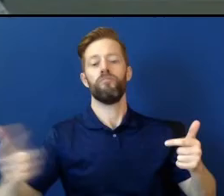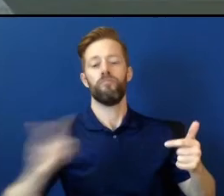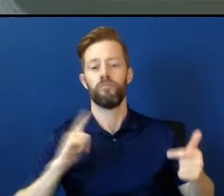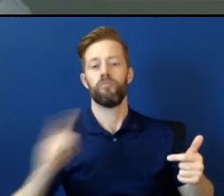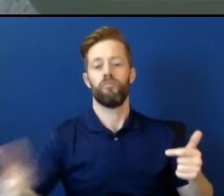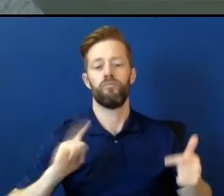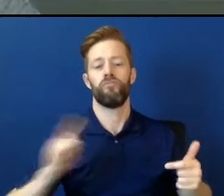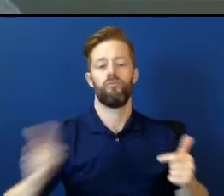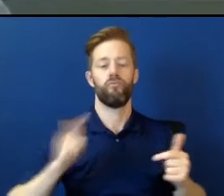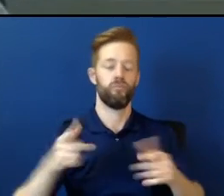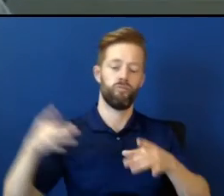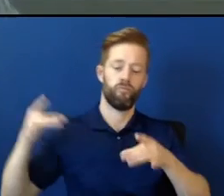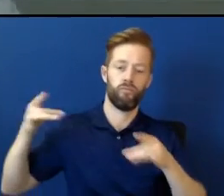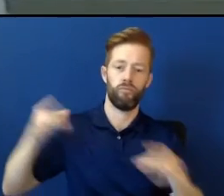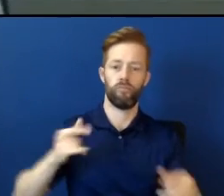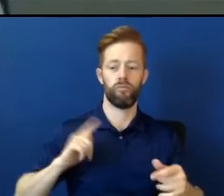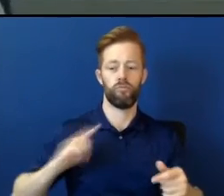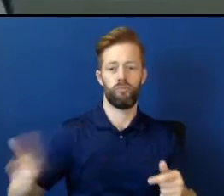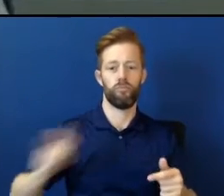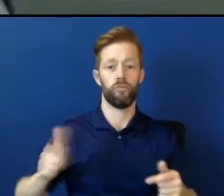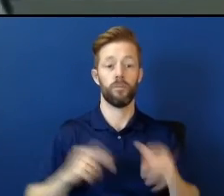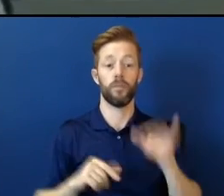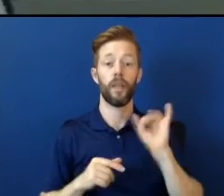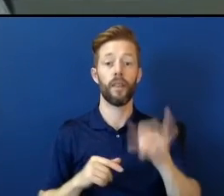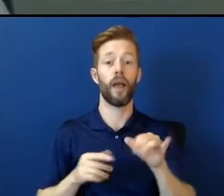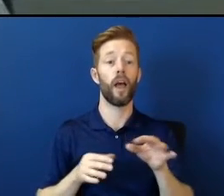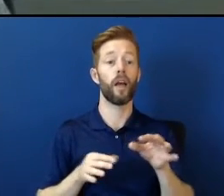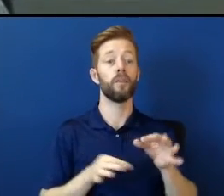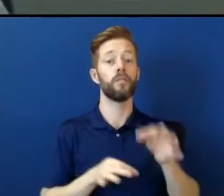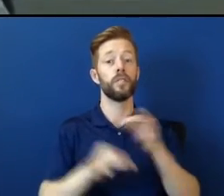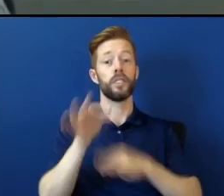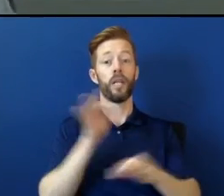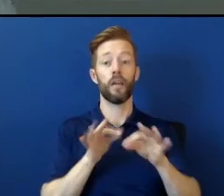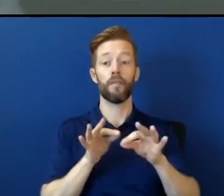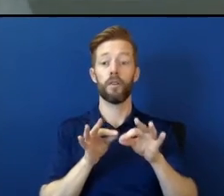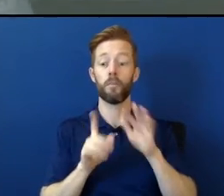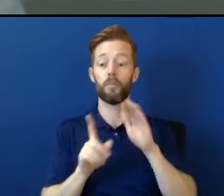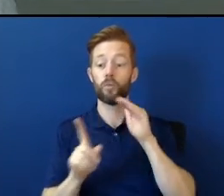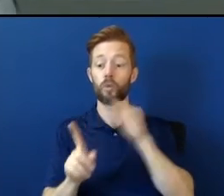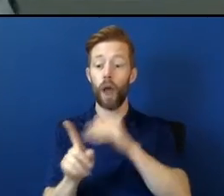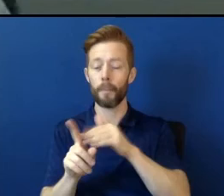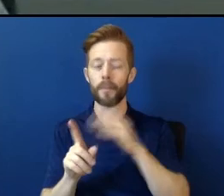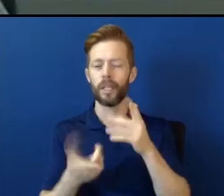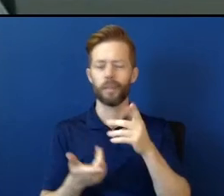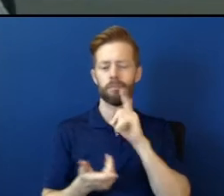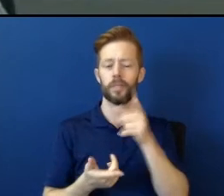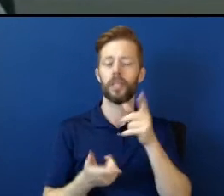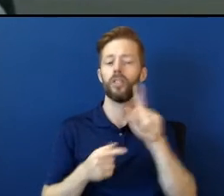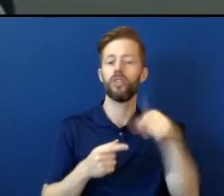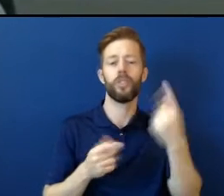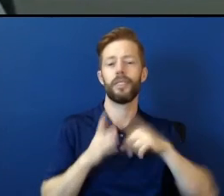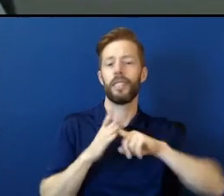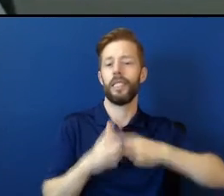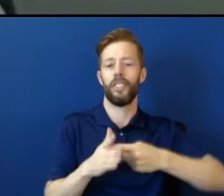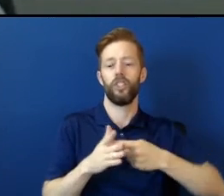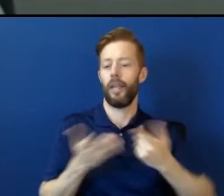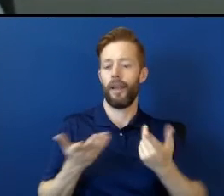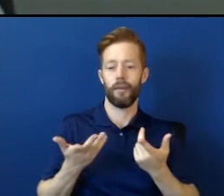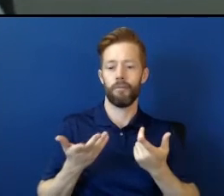prompting becomes what you're prompting about instead of the process of just initiating